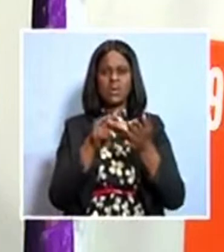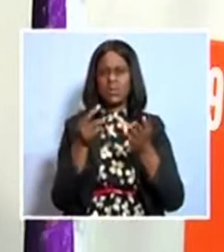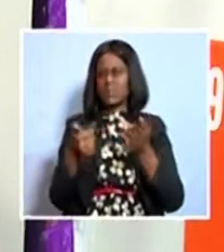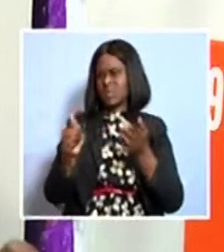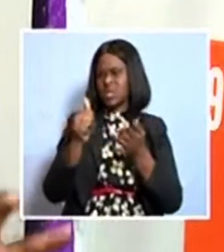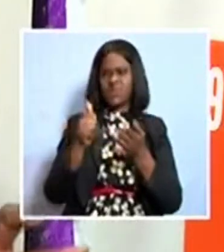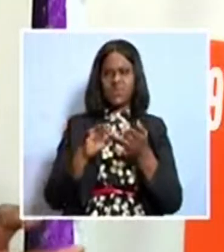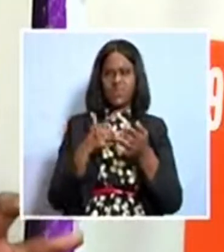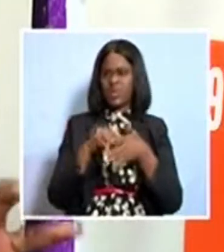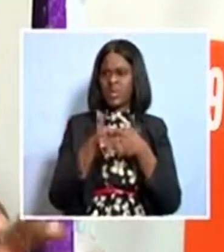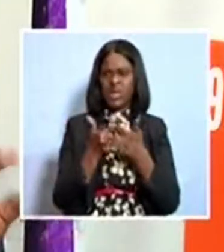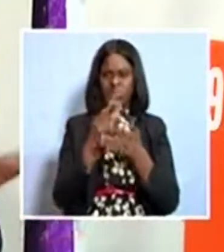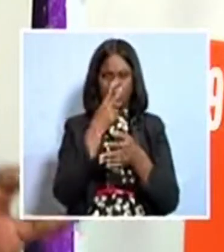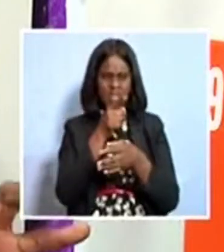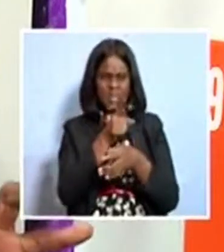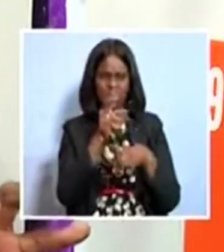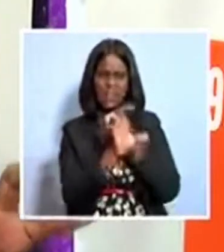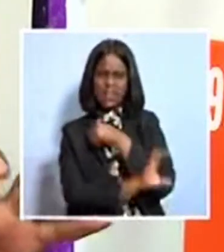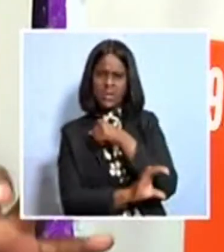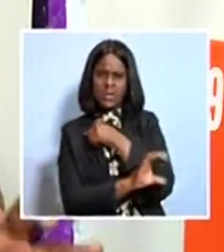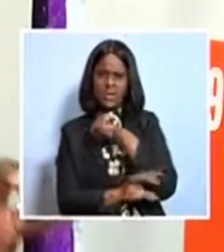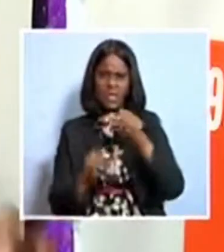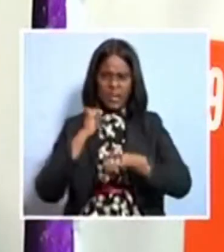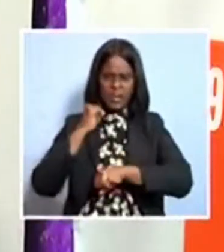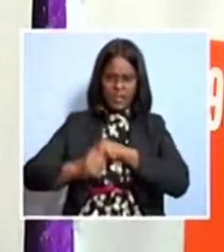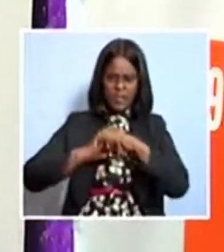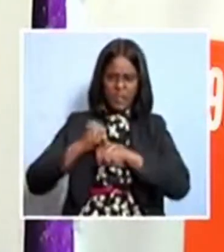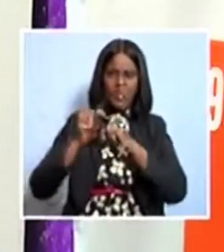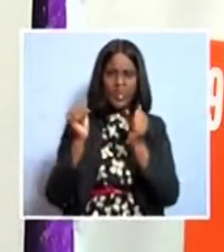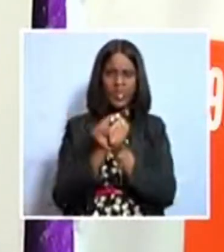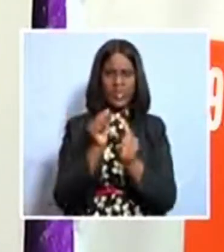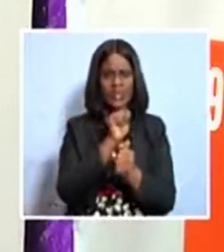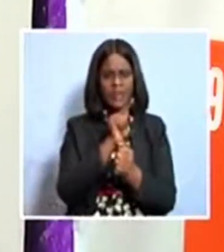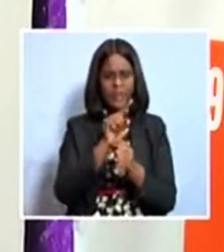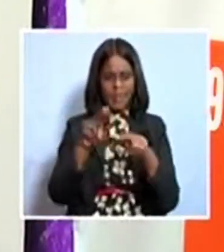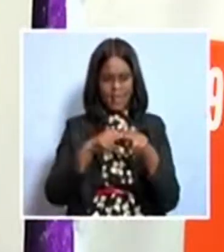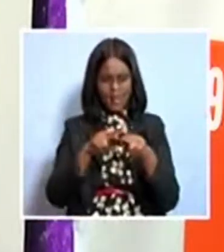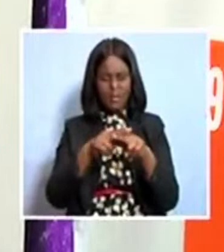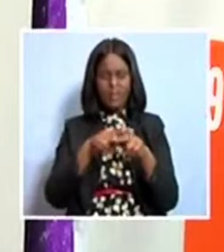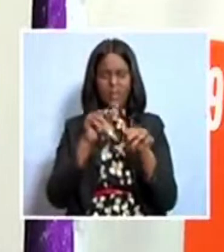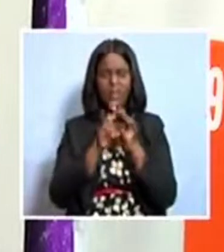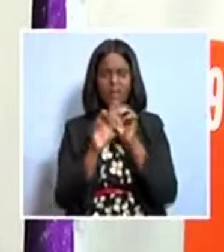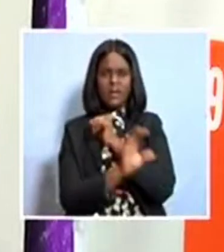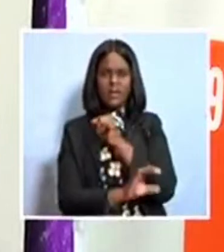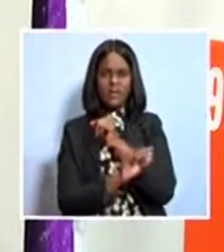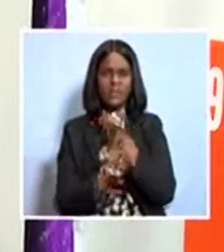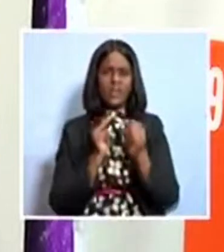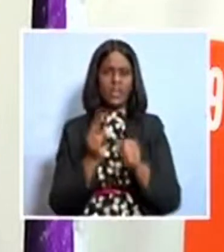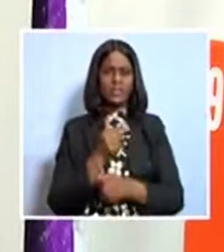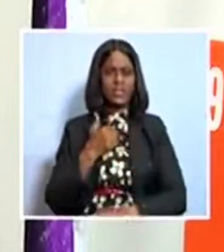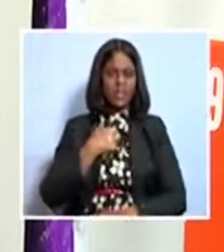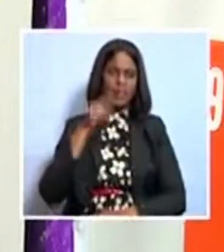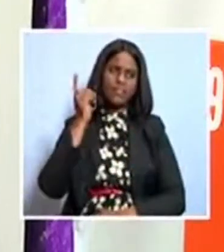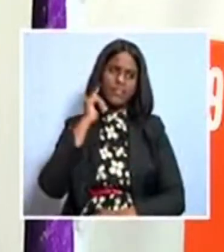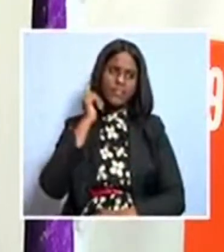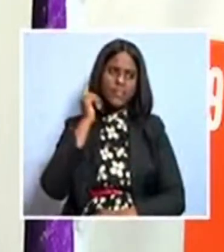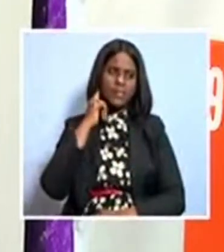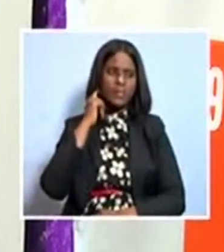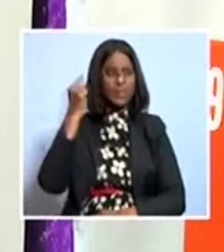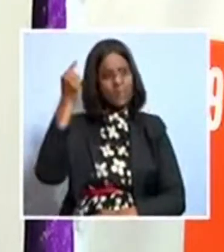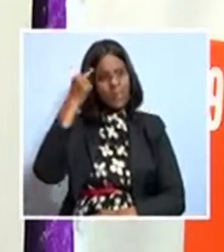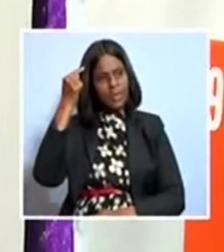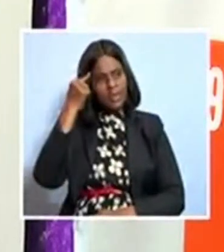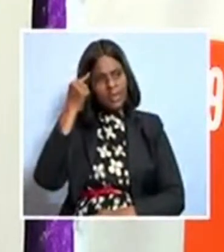feel, looking at how the country is struggling when it comes to the railway network in our country? We've heard government in,